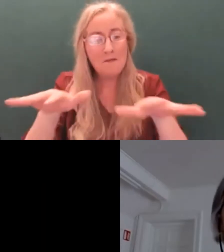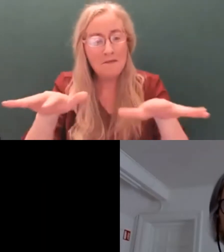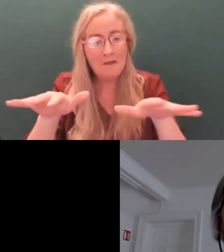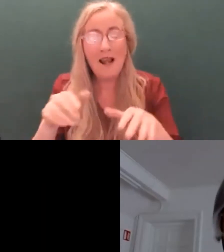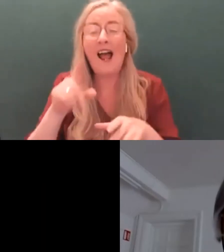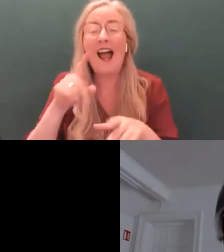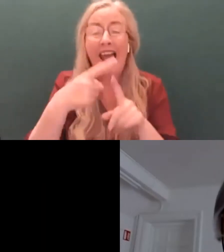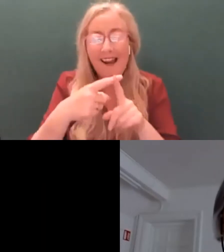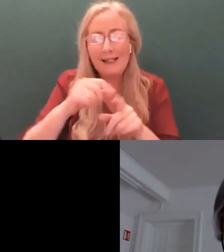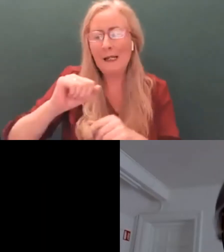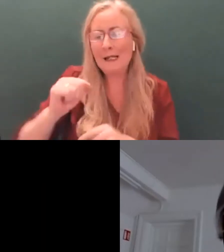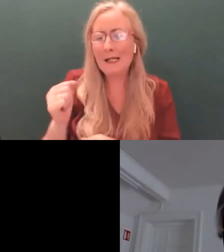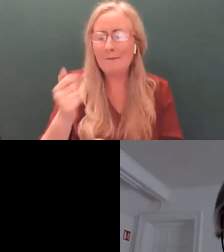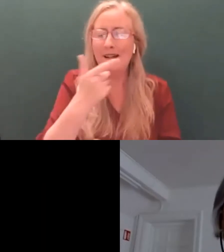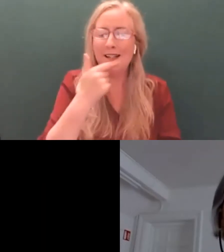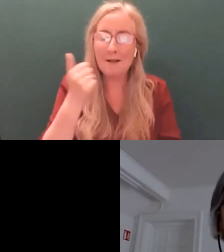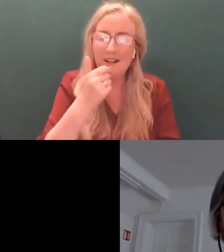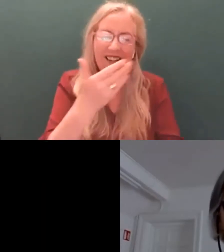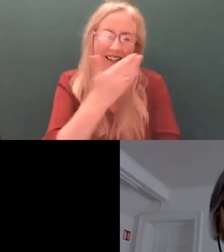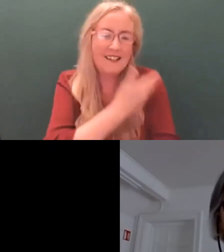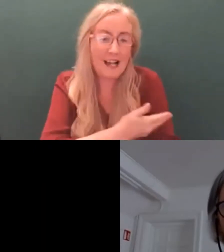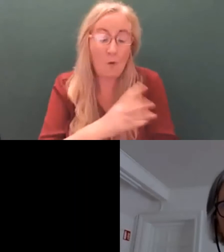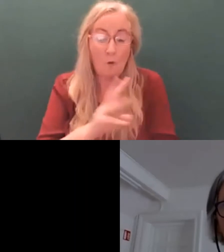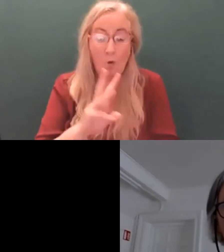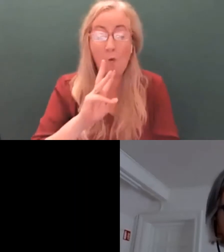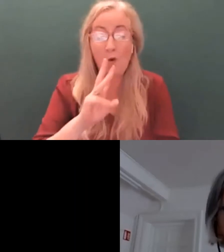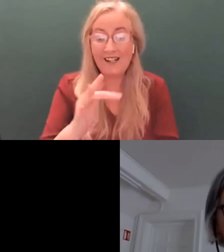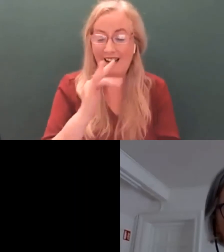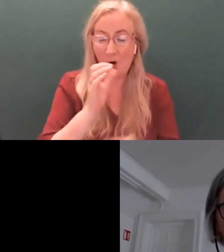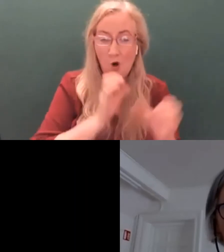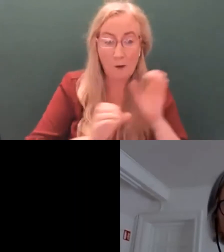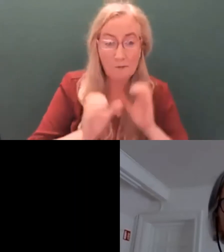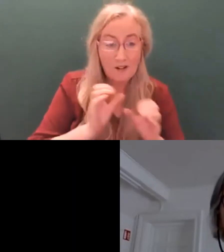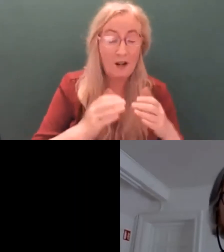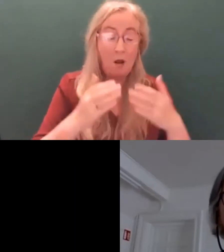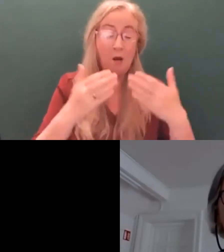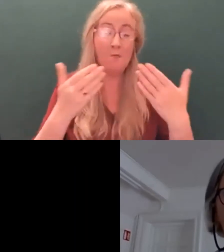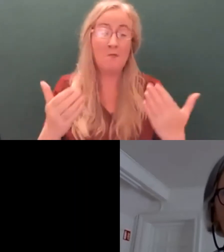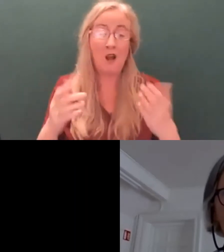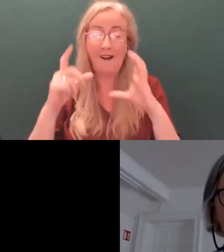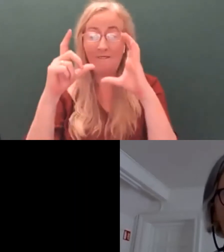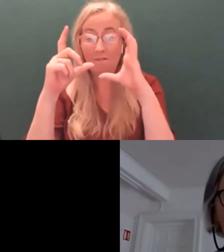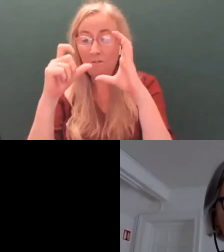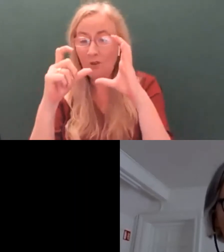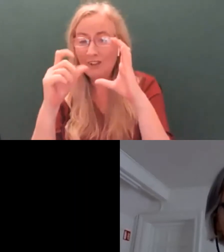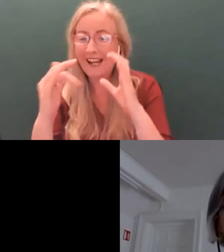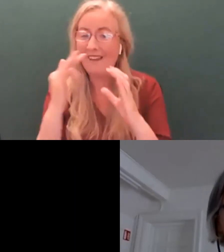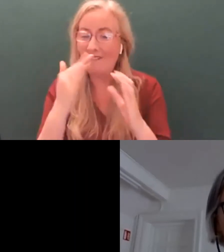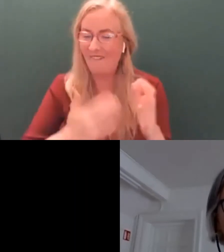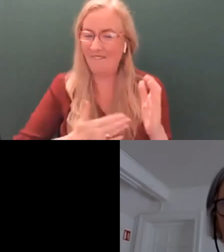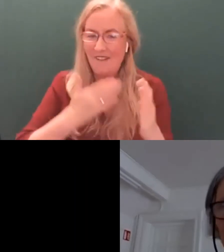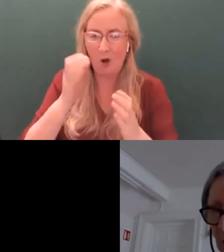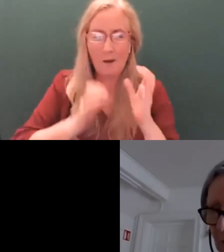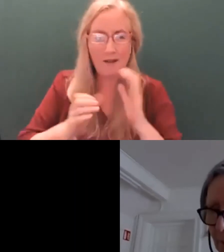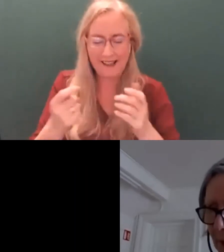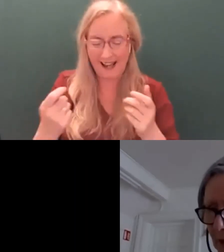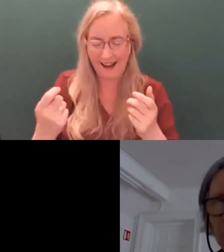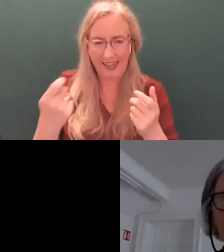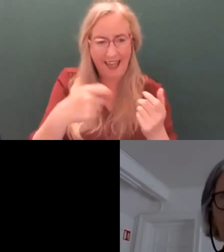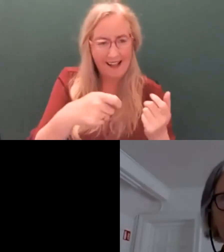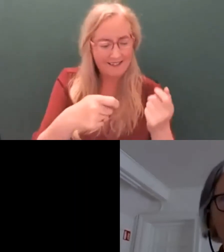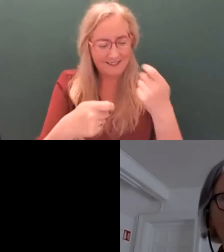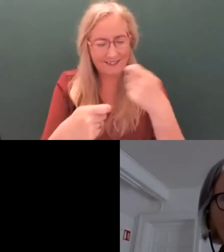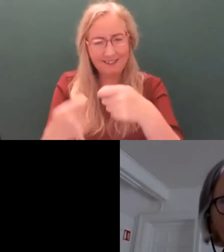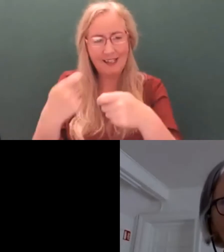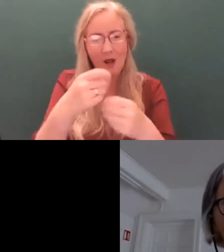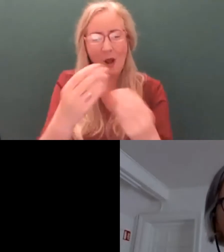simple. Start with words if that's what you're most comfortable with. Start with a photograph if you feel most comfortable with that, and add your own little bit of